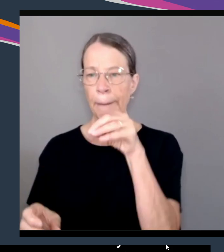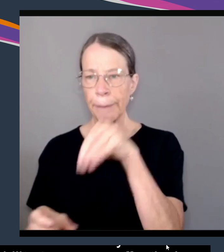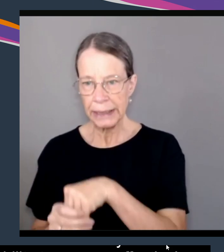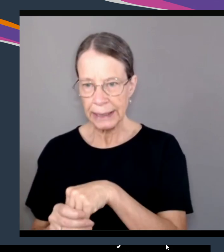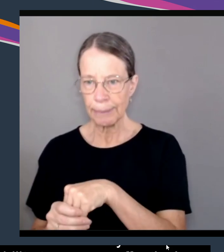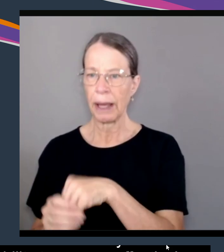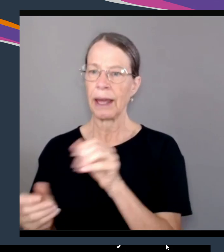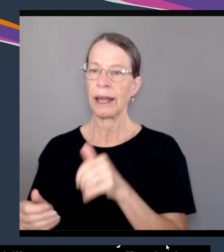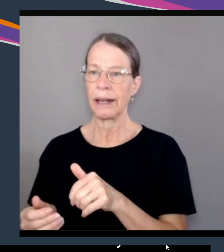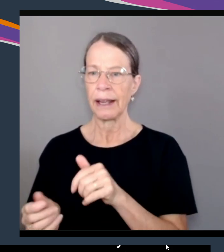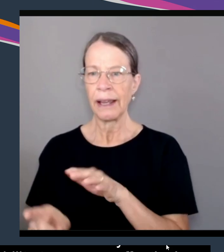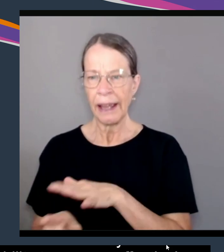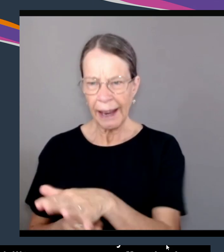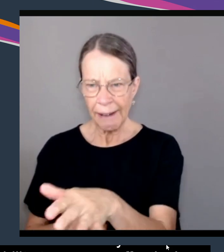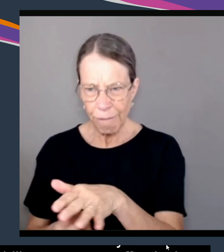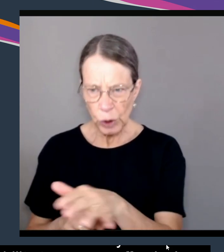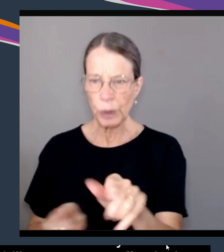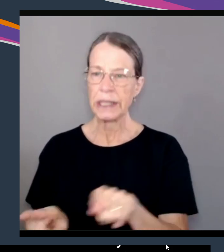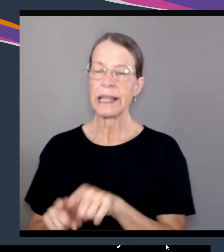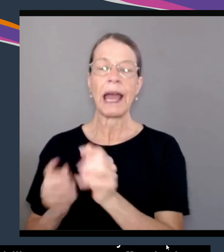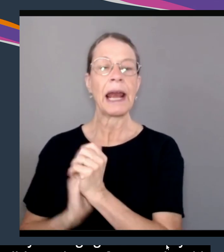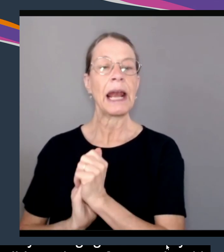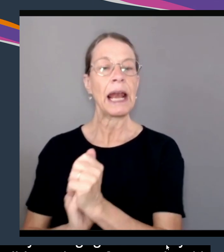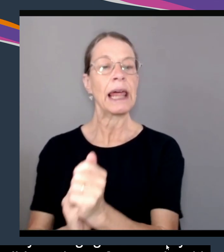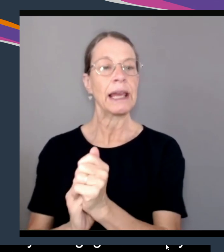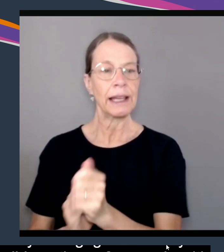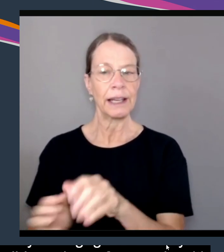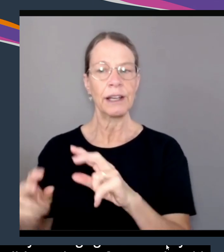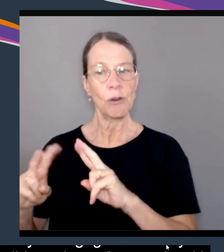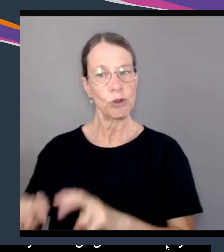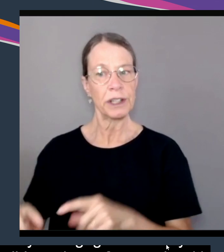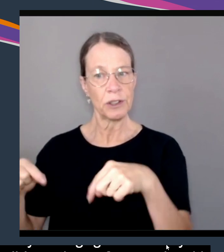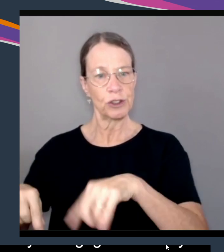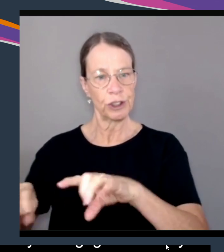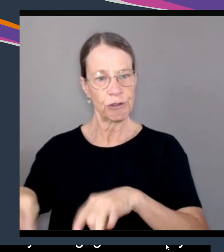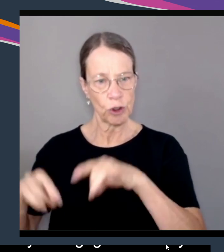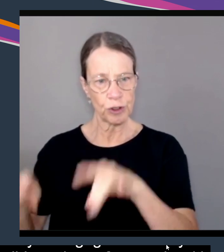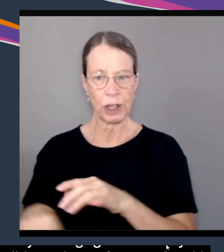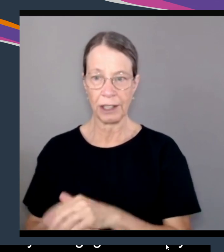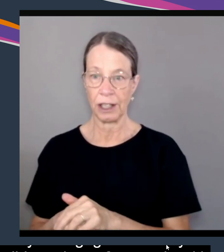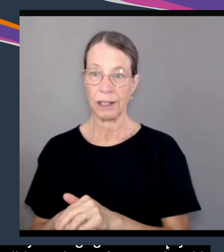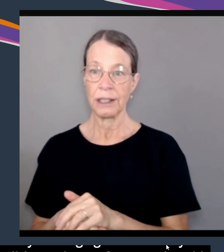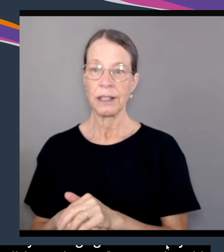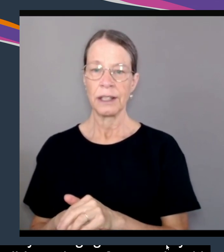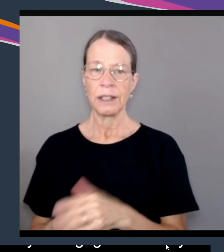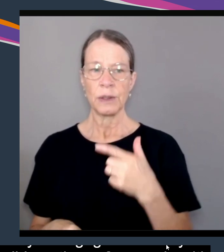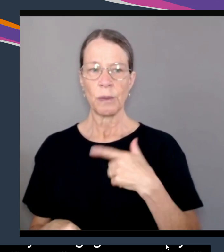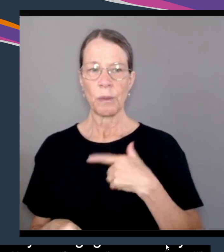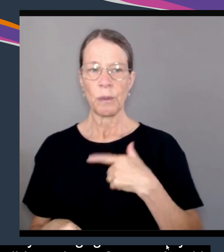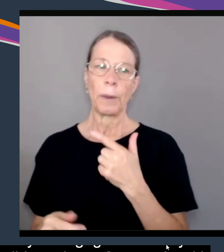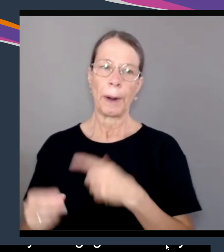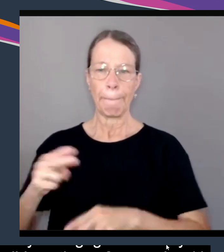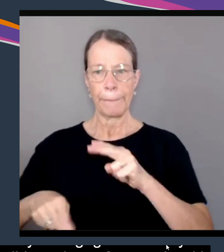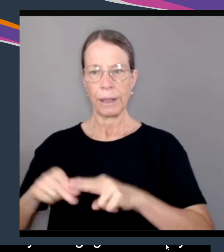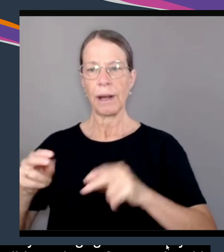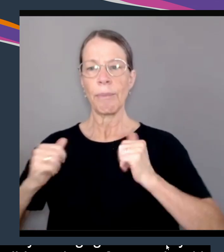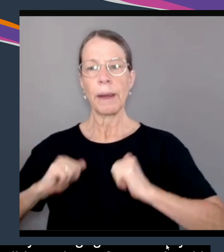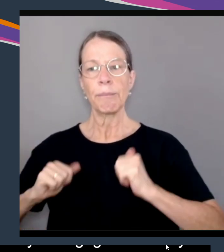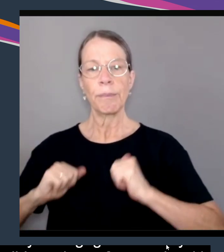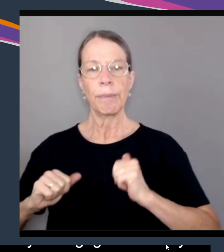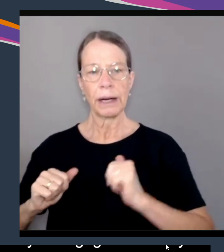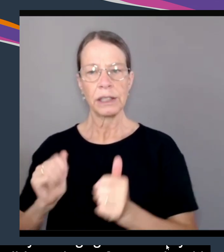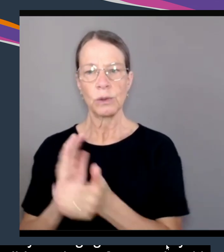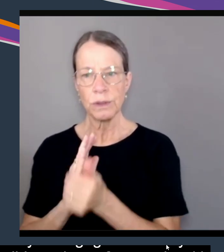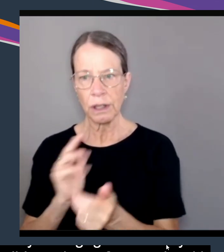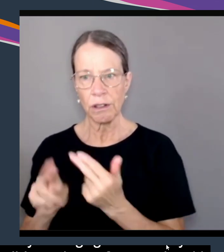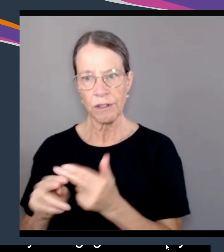Australia, and that is really building those practical skills of connection that are absolutely